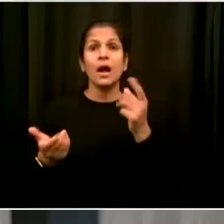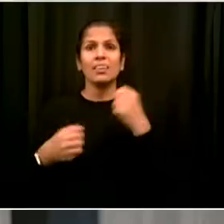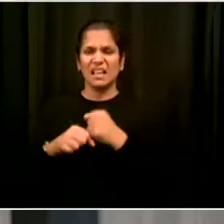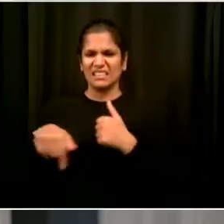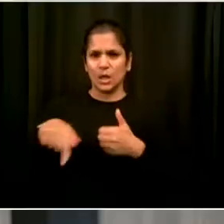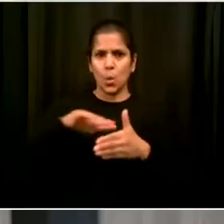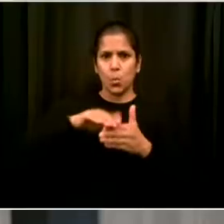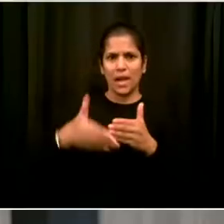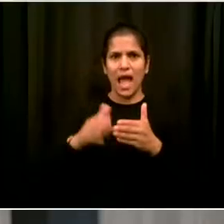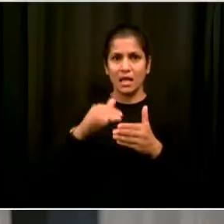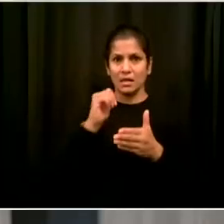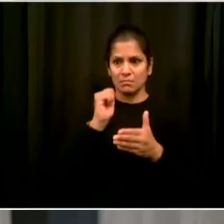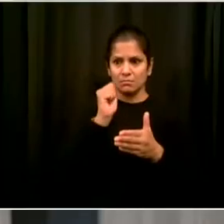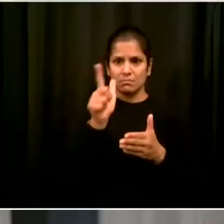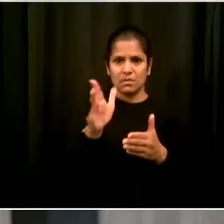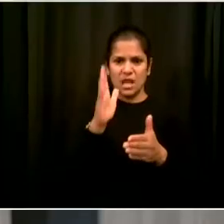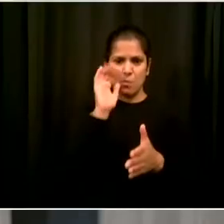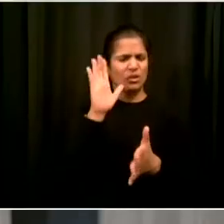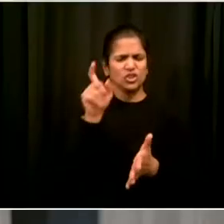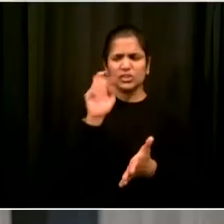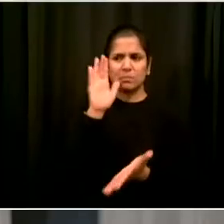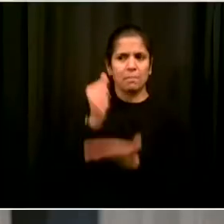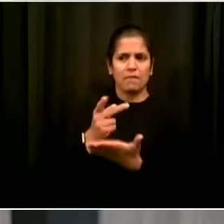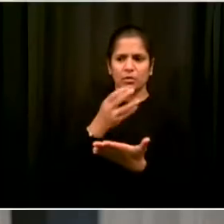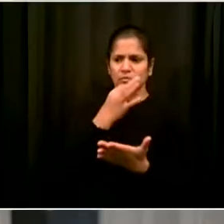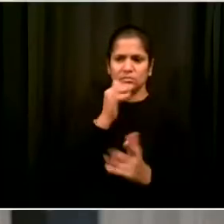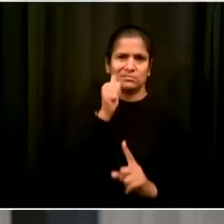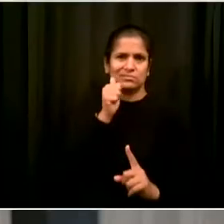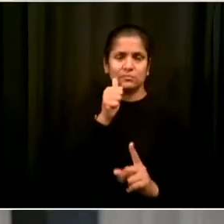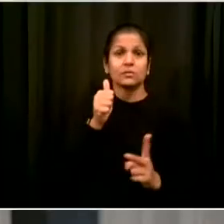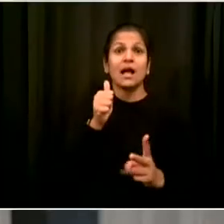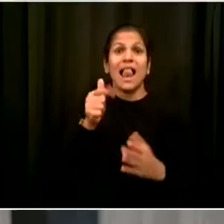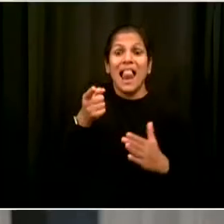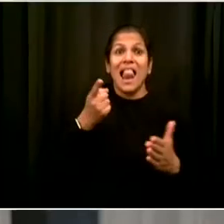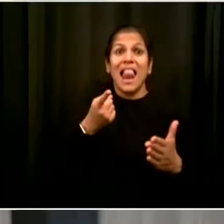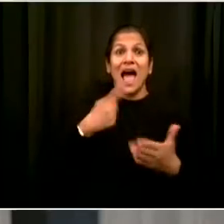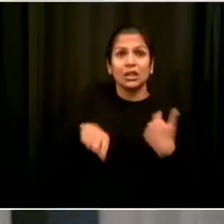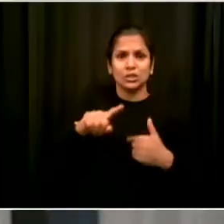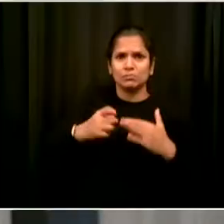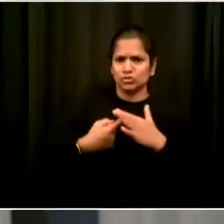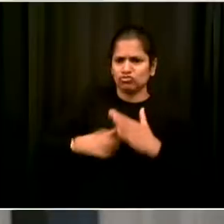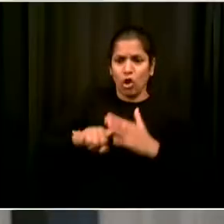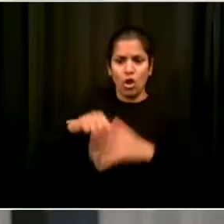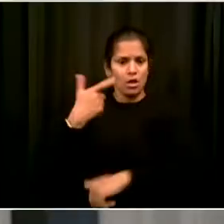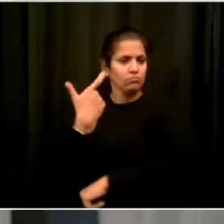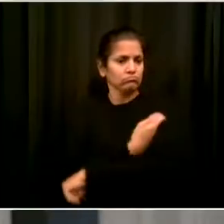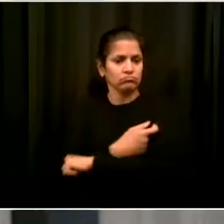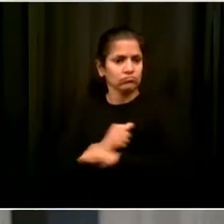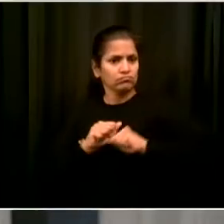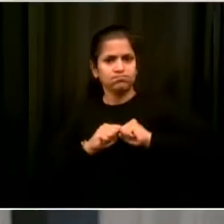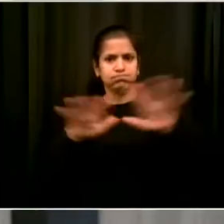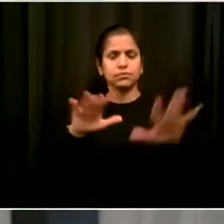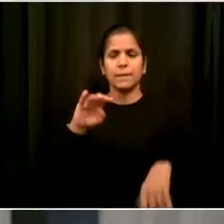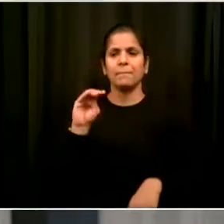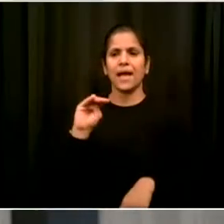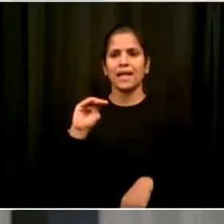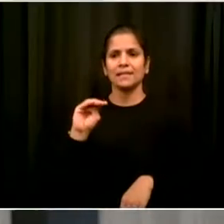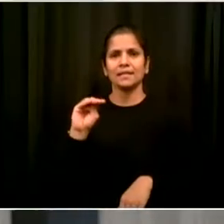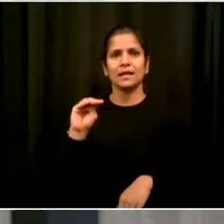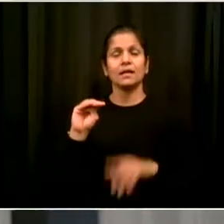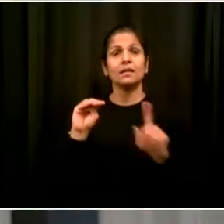vaccines are available. And so the focus is really going to be vaccinating long-term care facilities, folks in nursing homes, as well